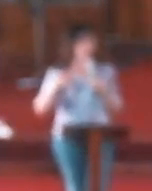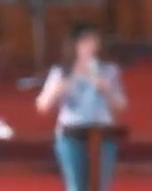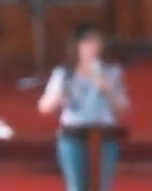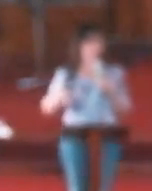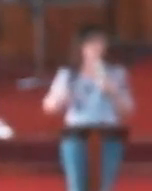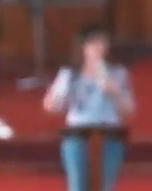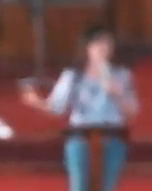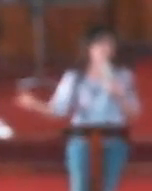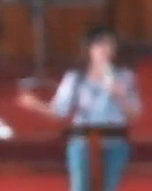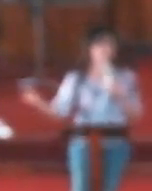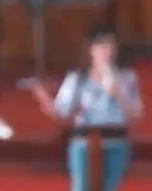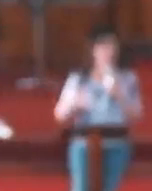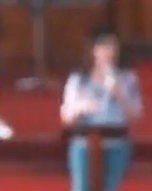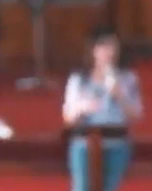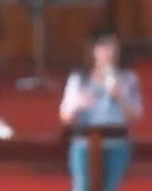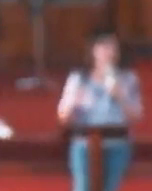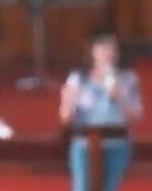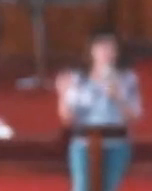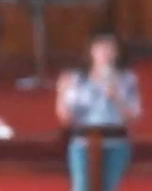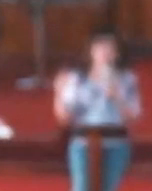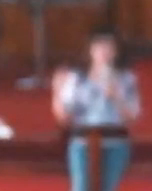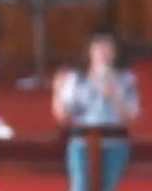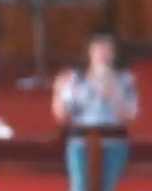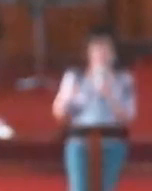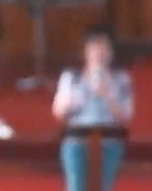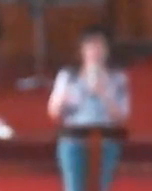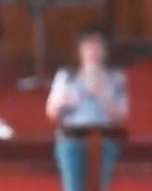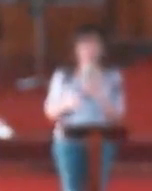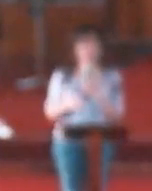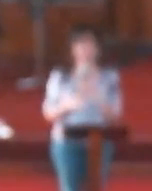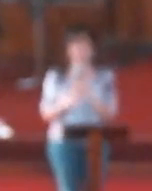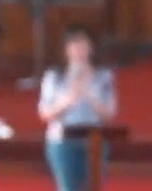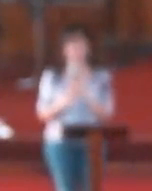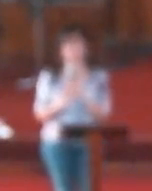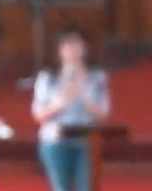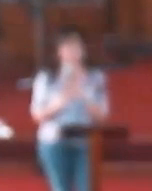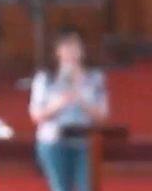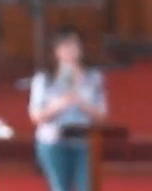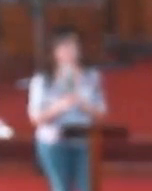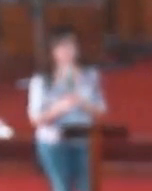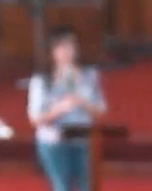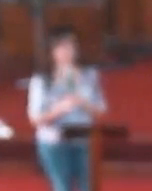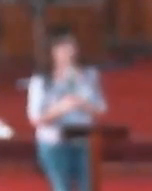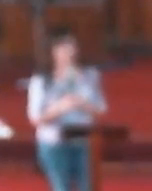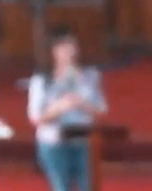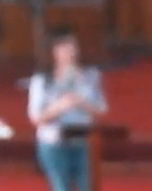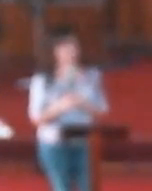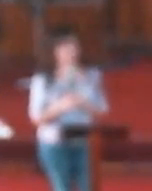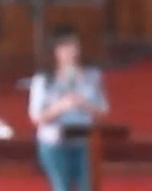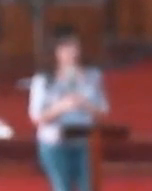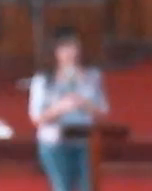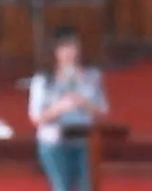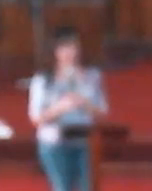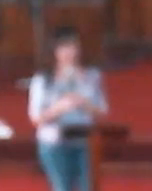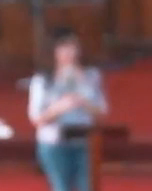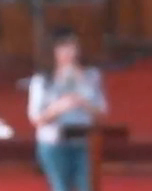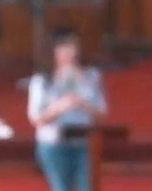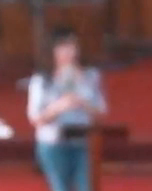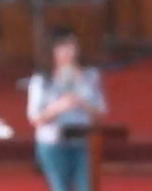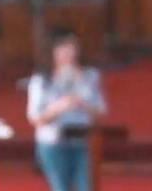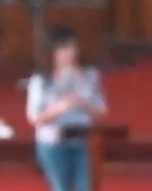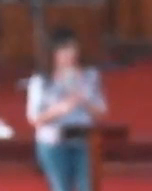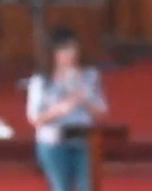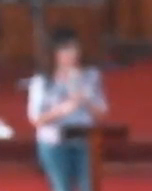going to decree such and such a thing over you. It's not, doesn't necessarily mean it comes from the Lord. Y creo que la clave de todo esto